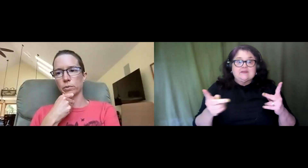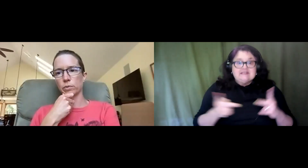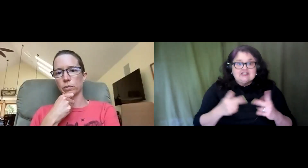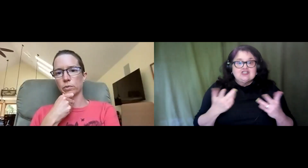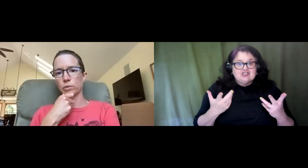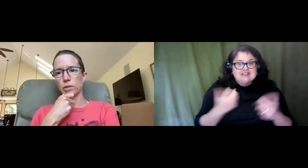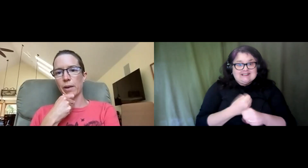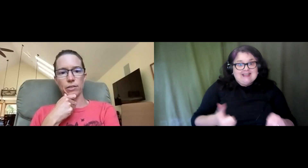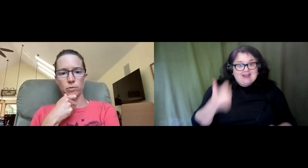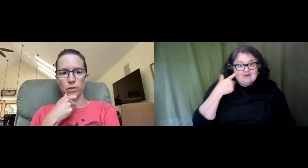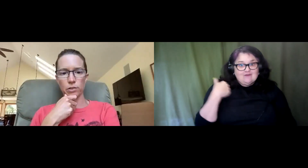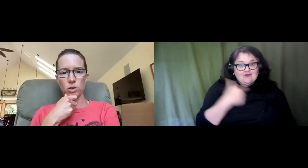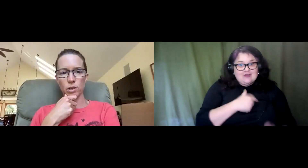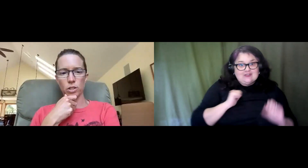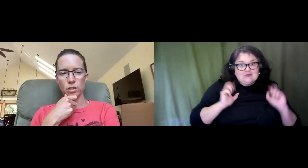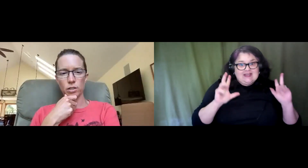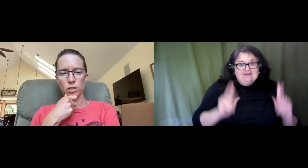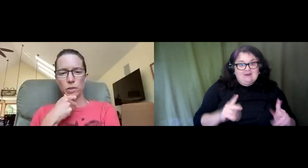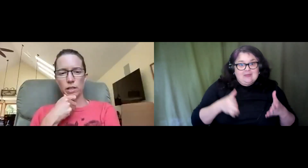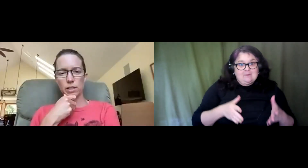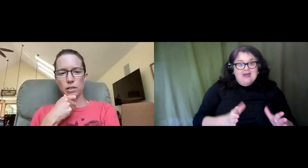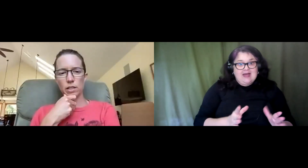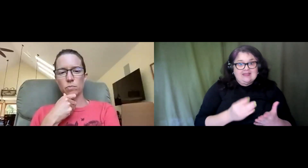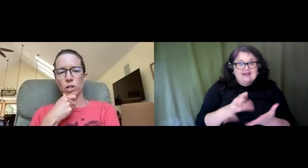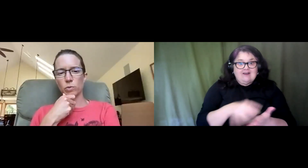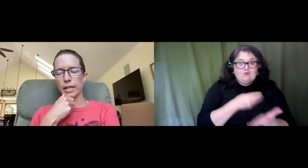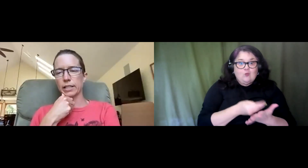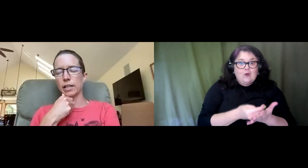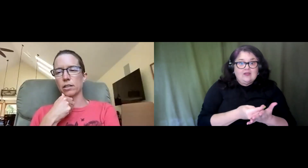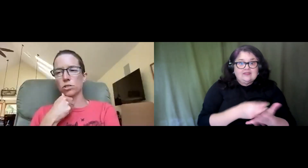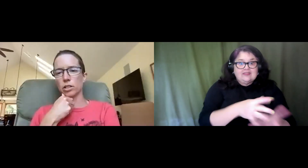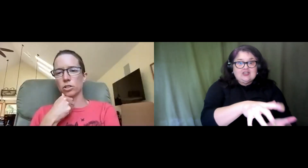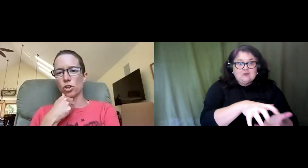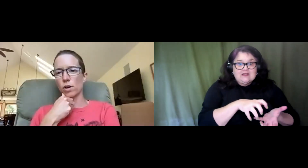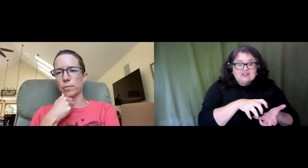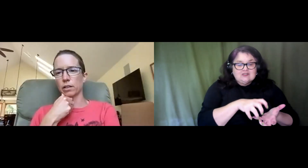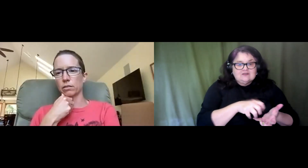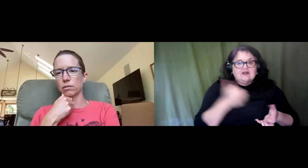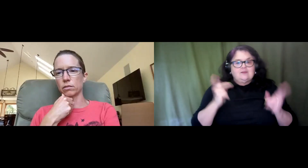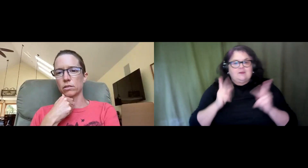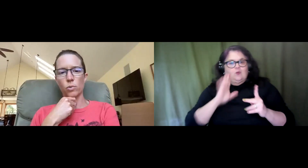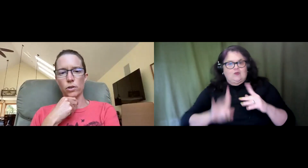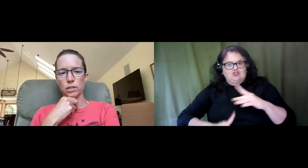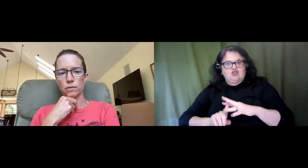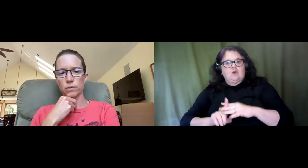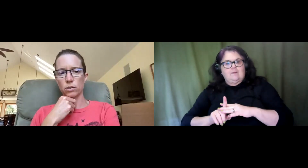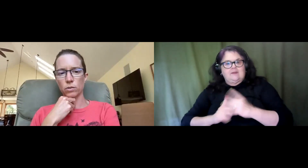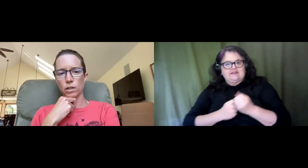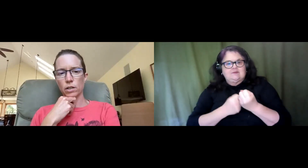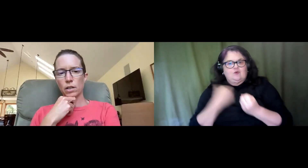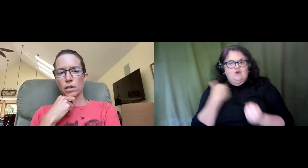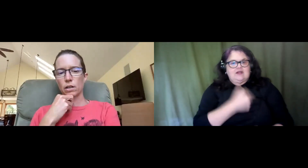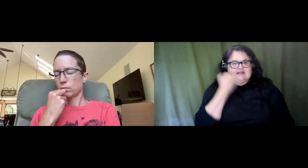up the path of wealth accumulation, because it's much more likely that others are going to show up and support us if we